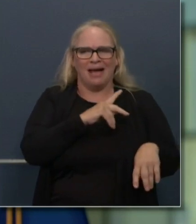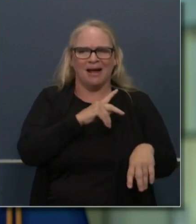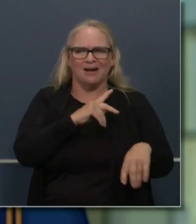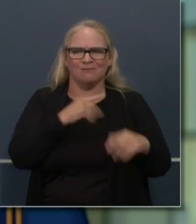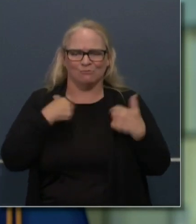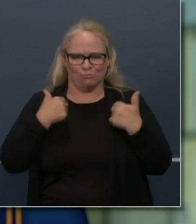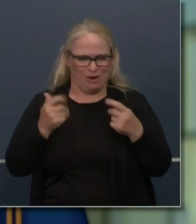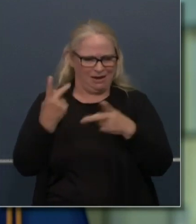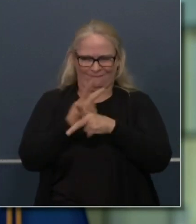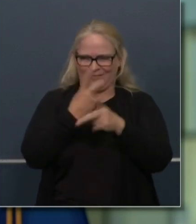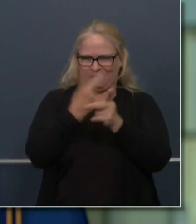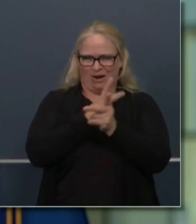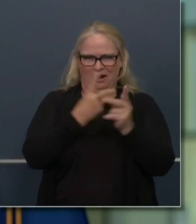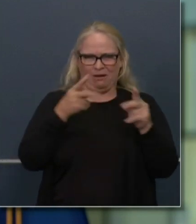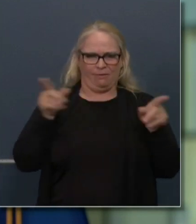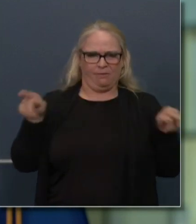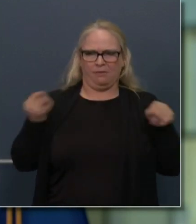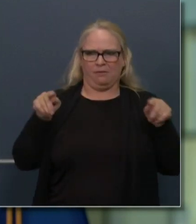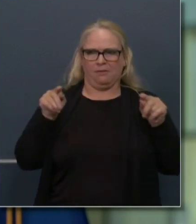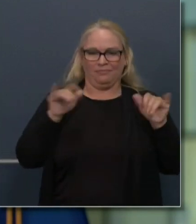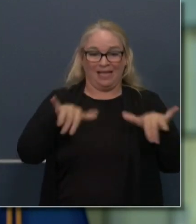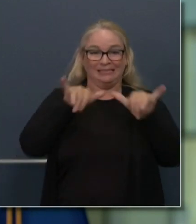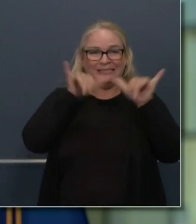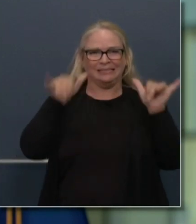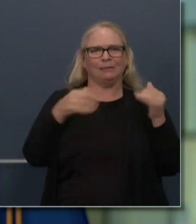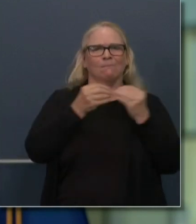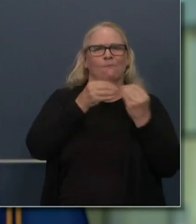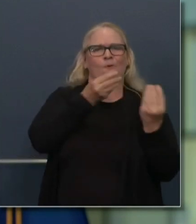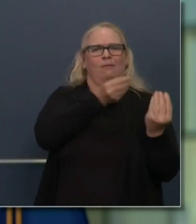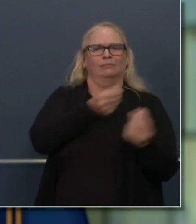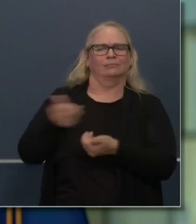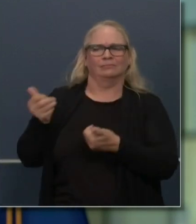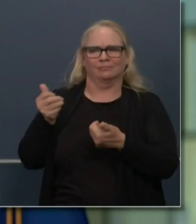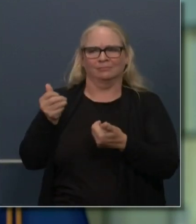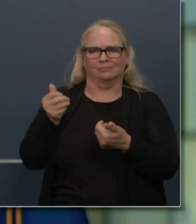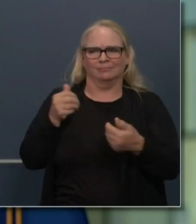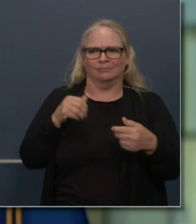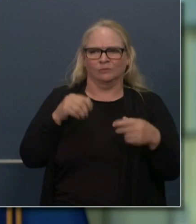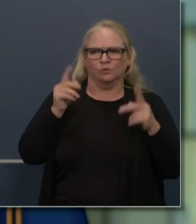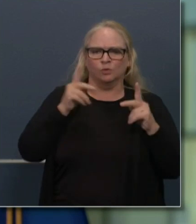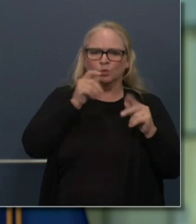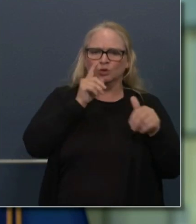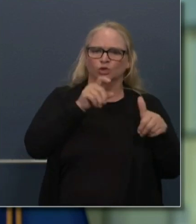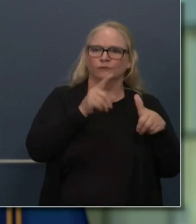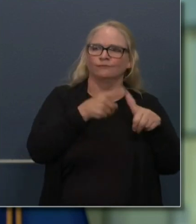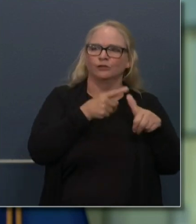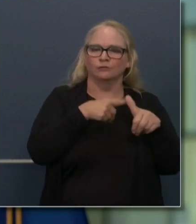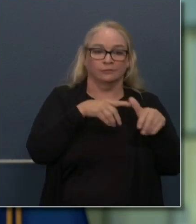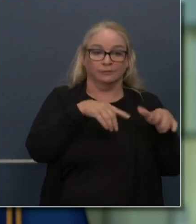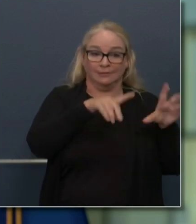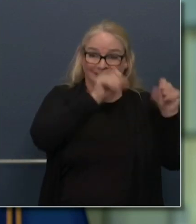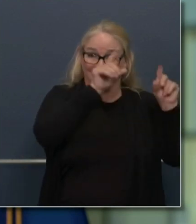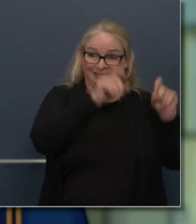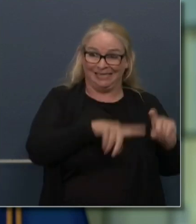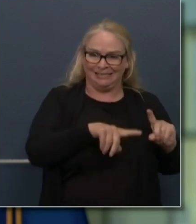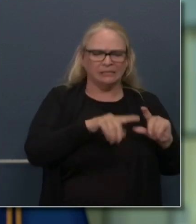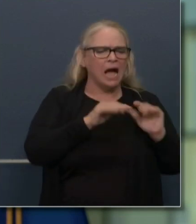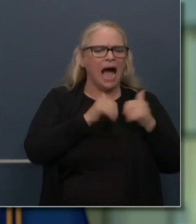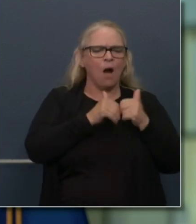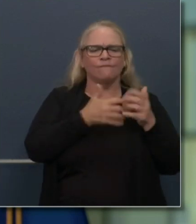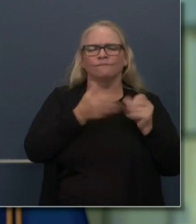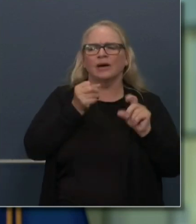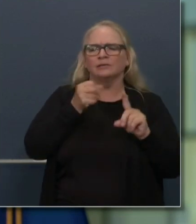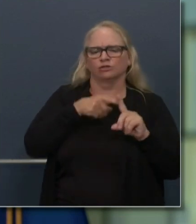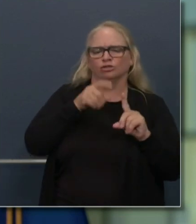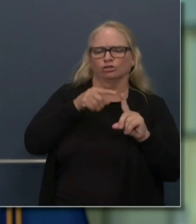our tests that both were who should be tested on the one hand, but also how quickly those tests should be processed on the